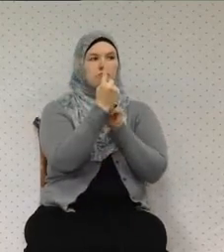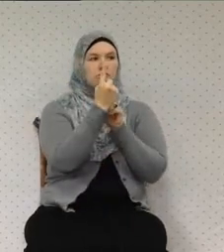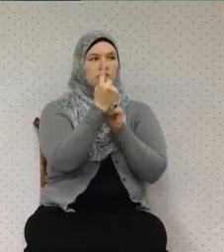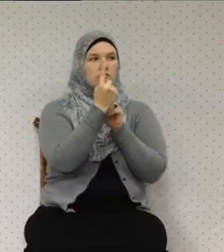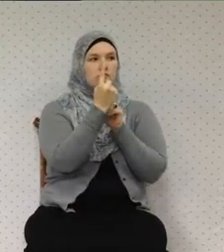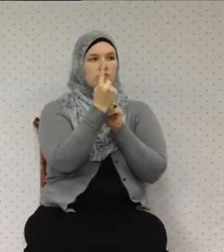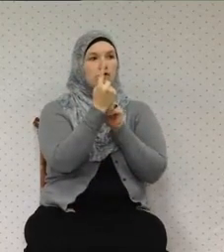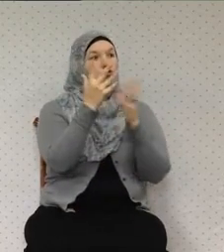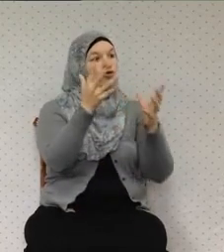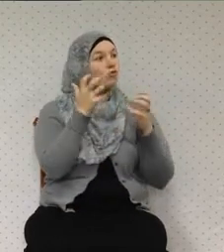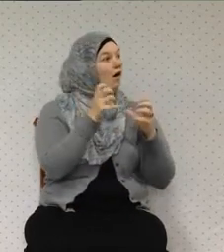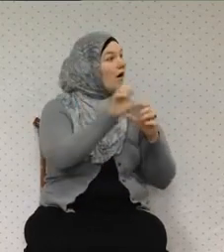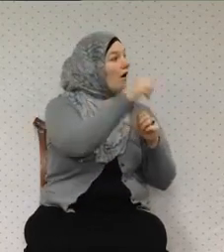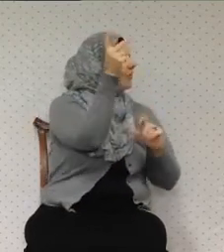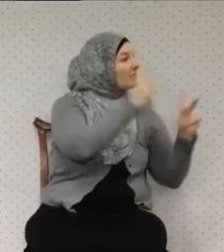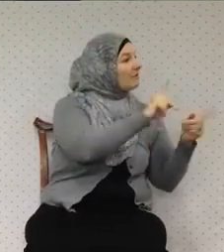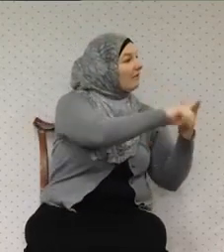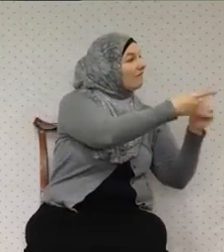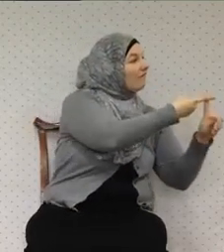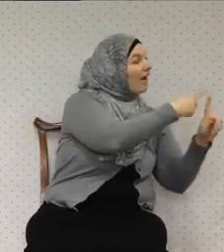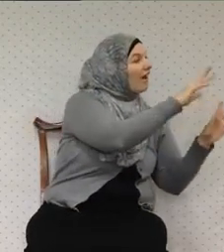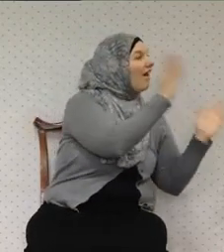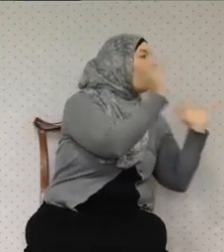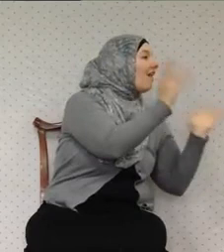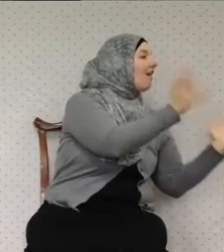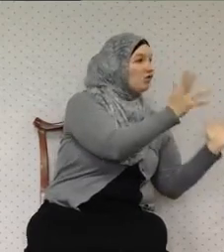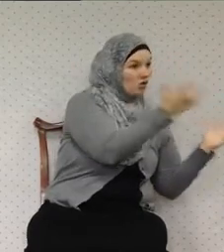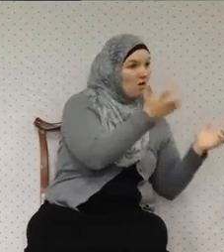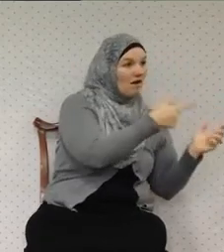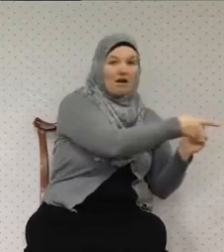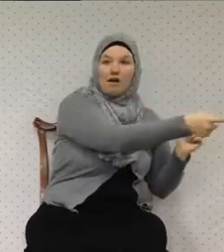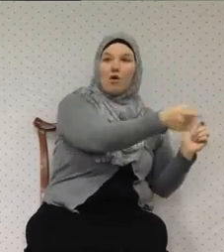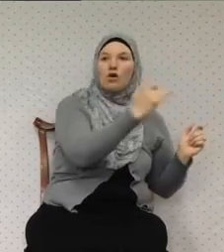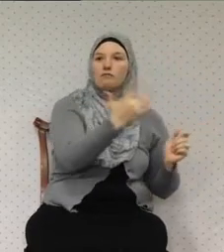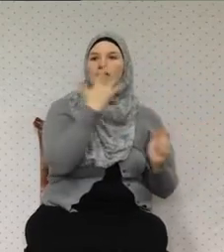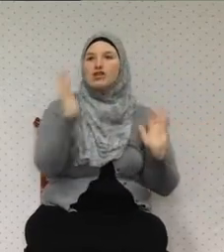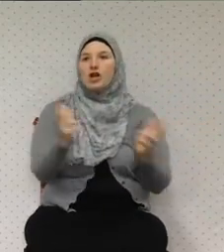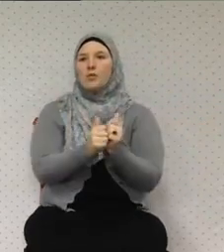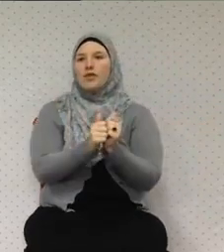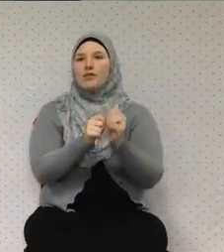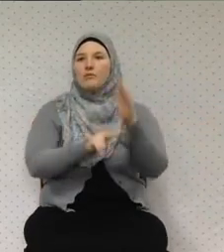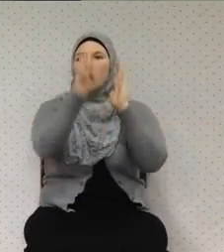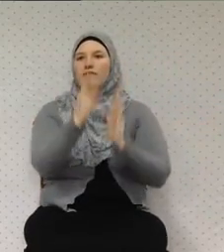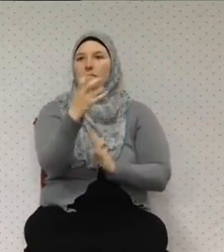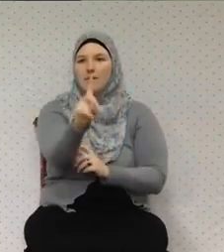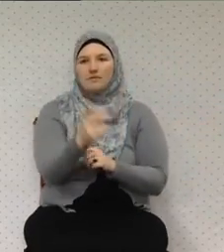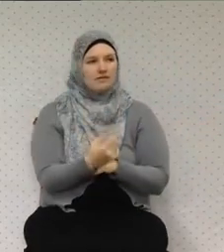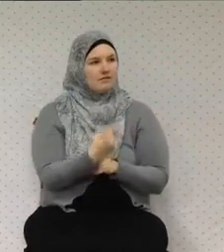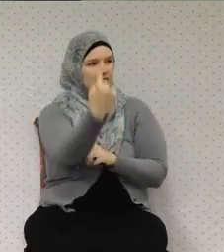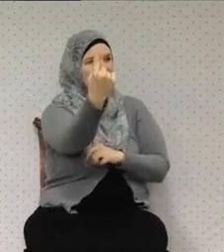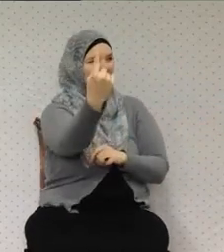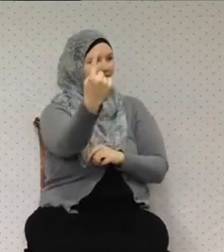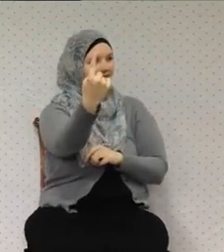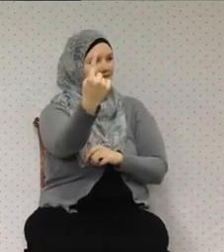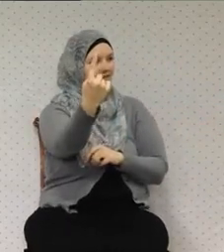Do you want to look at other guests? Do you want to listen to anyone else? Do you want to give attention